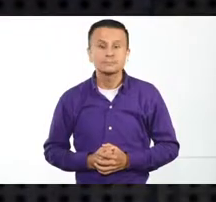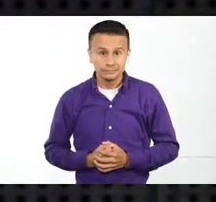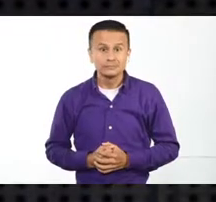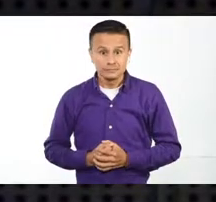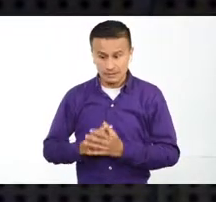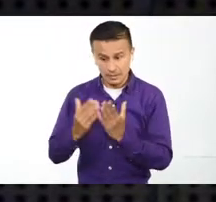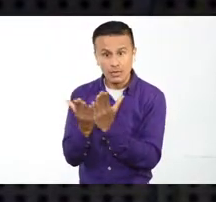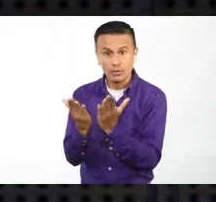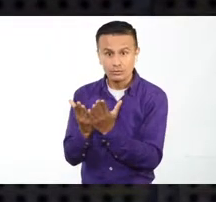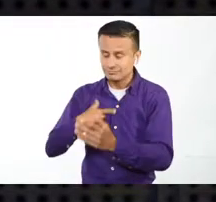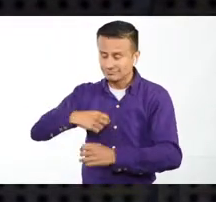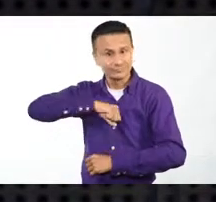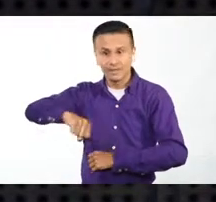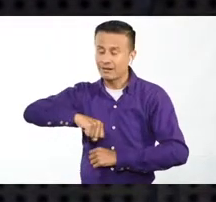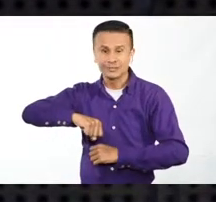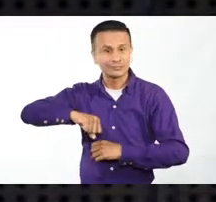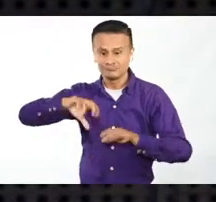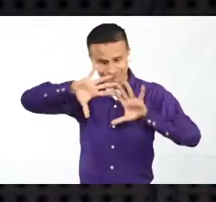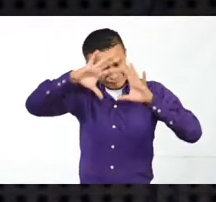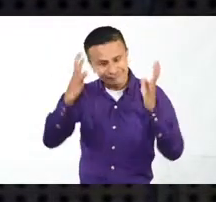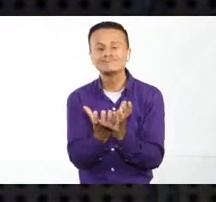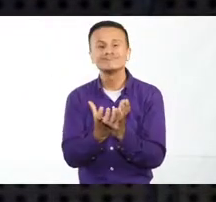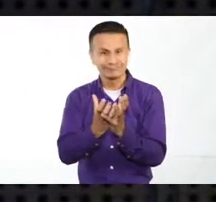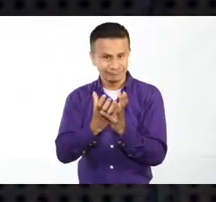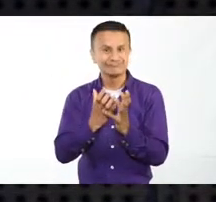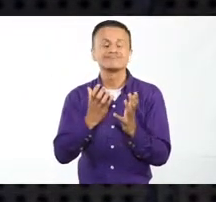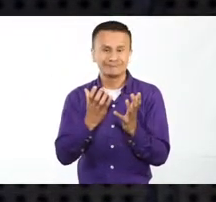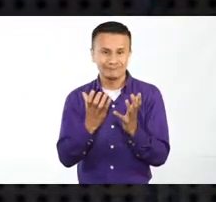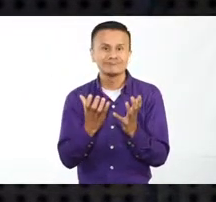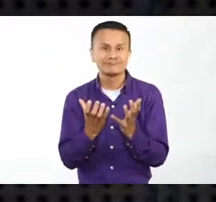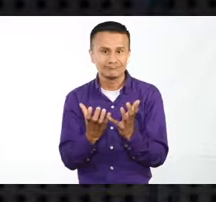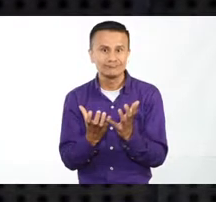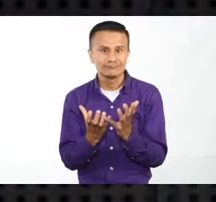The right to education is universal.